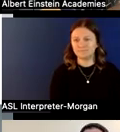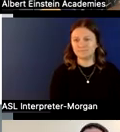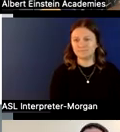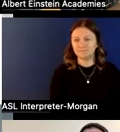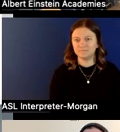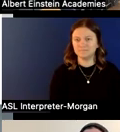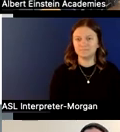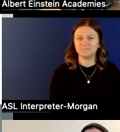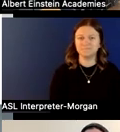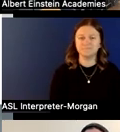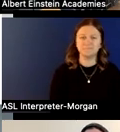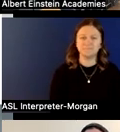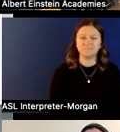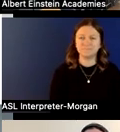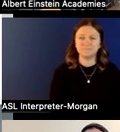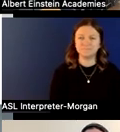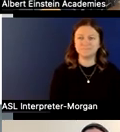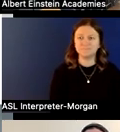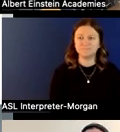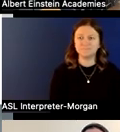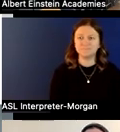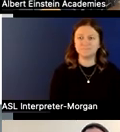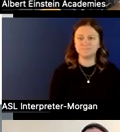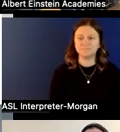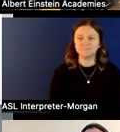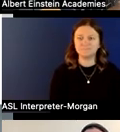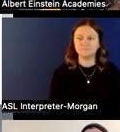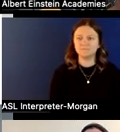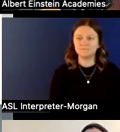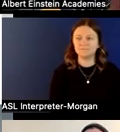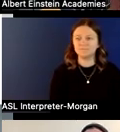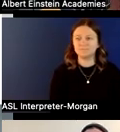Carrie? How do you say First grade.